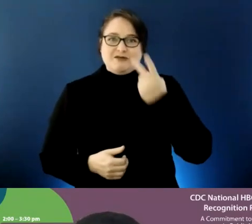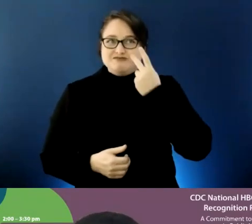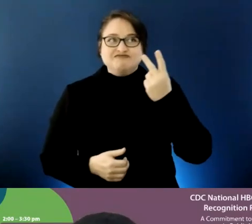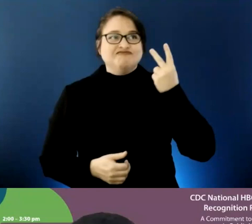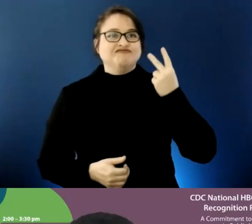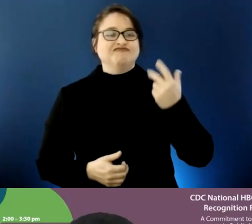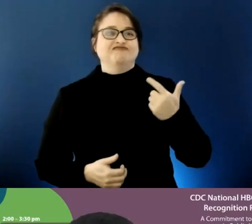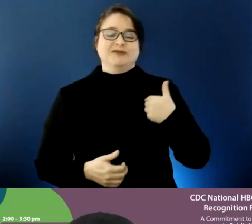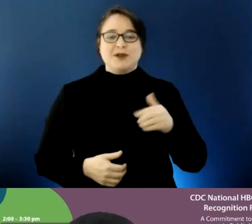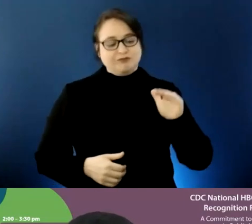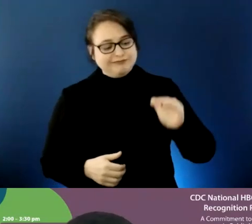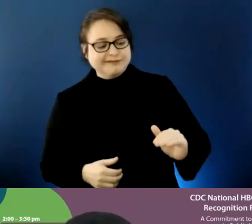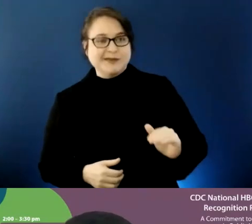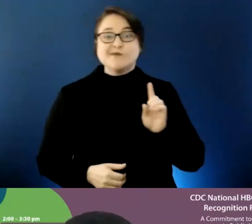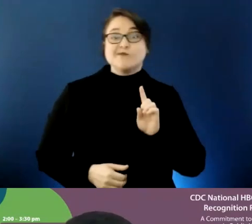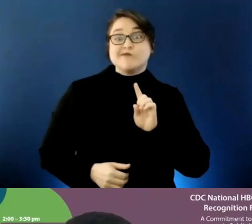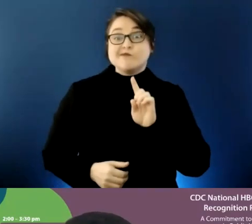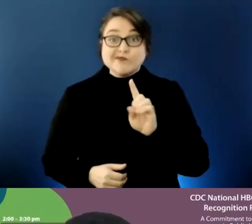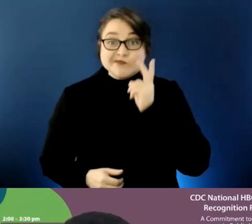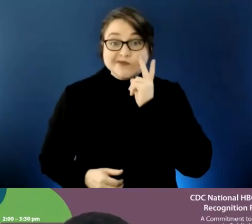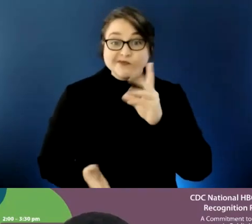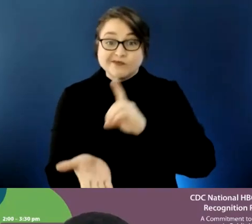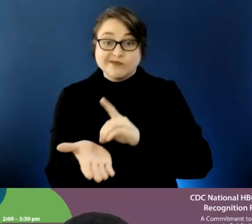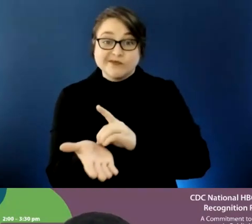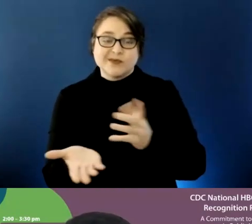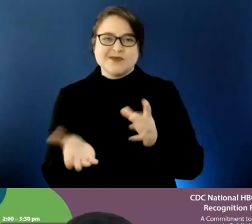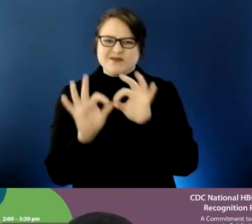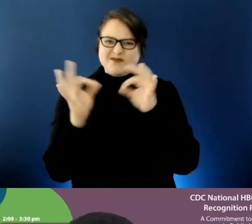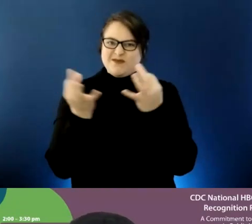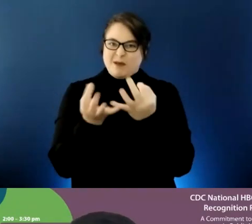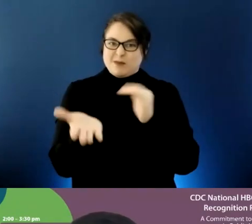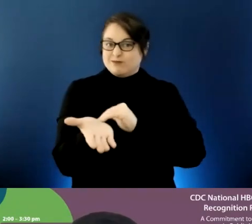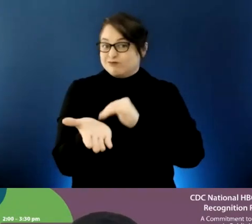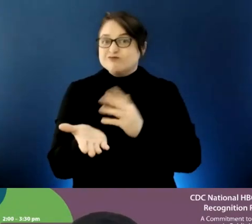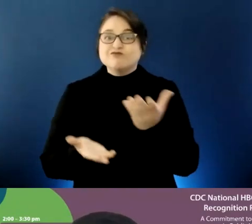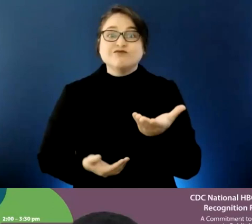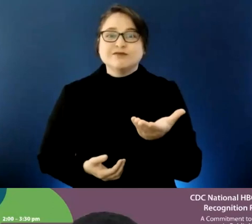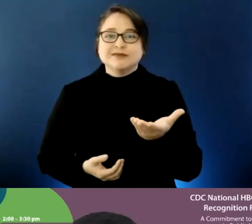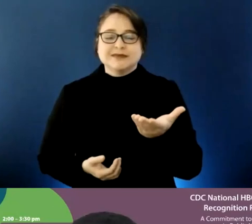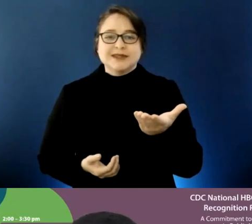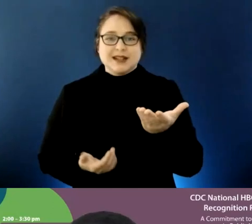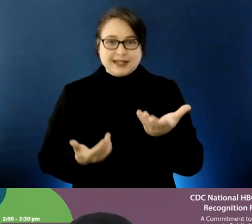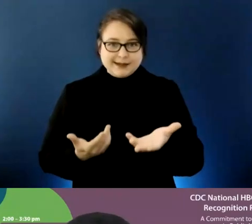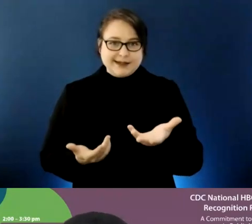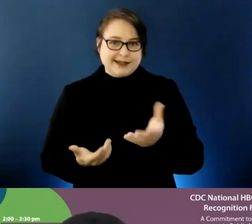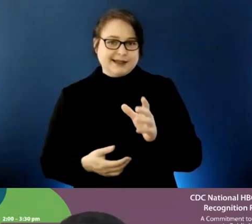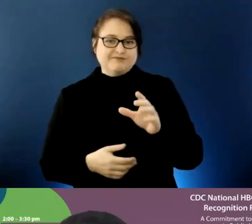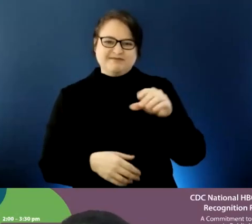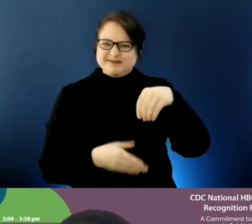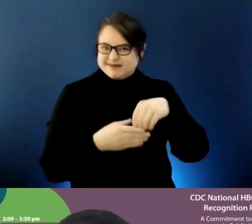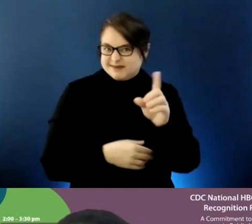the doctor, and our family doctor was a doctor in Alexandria,